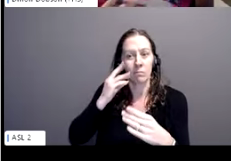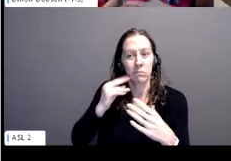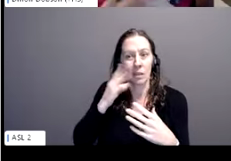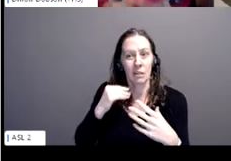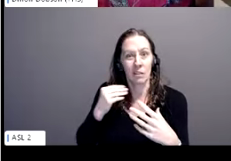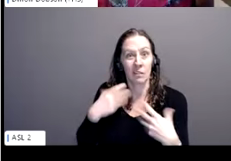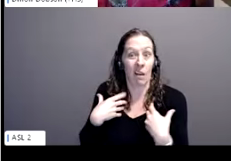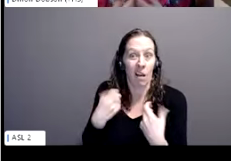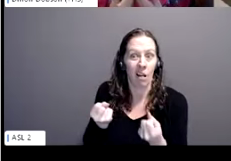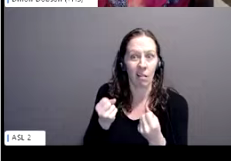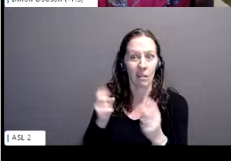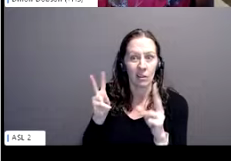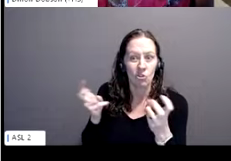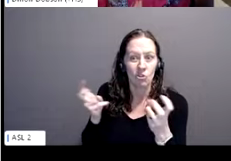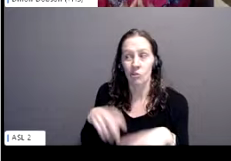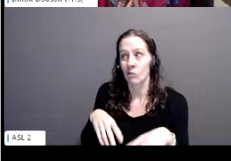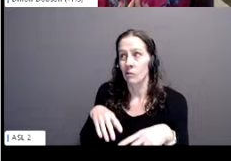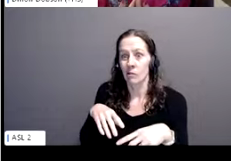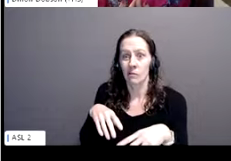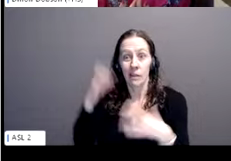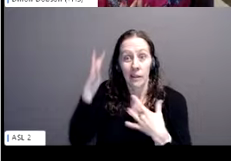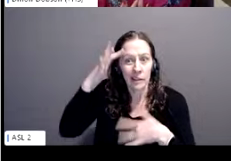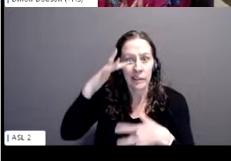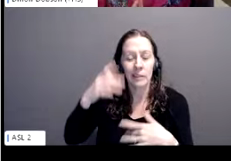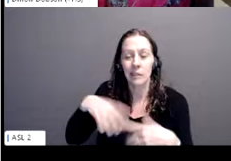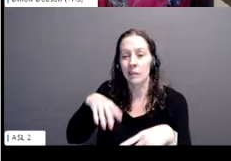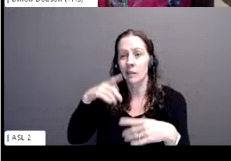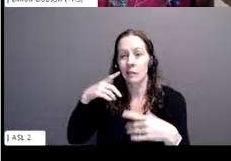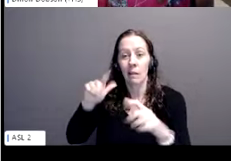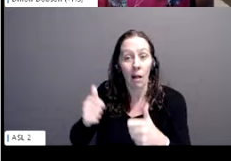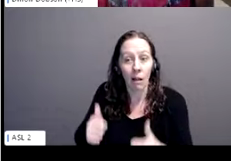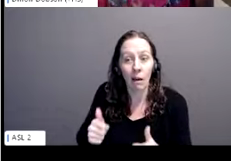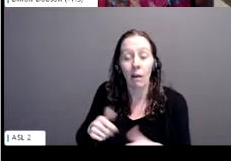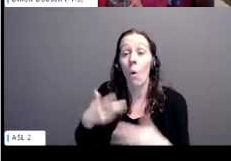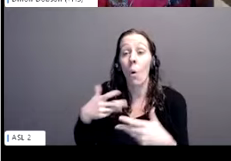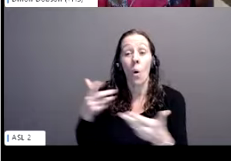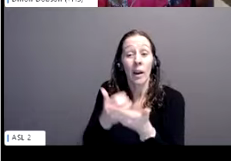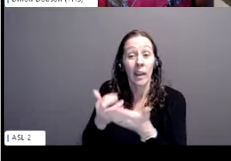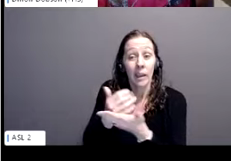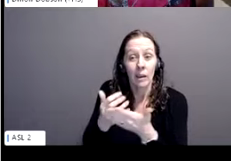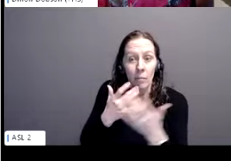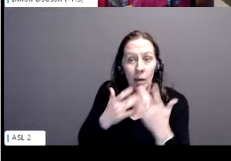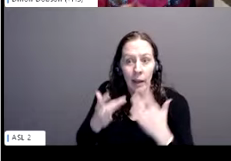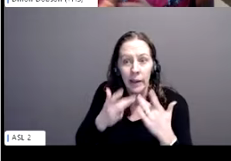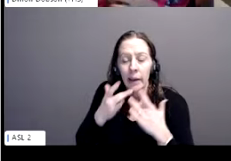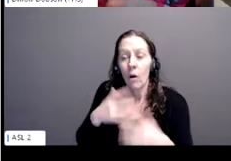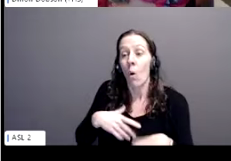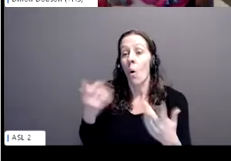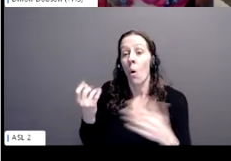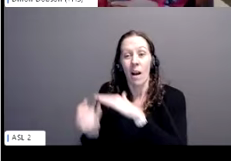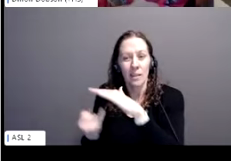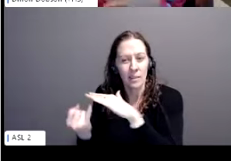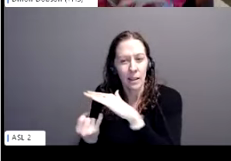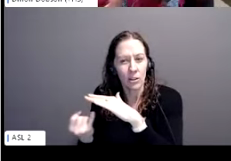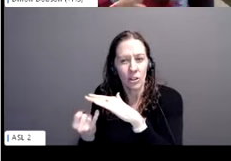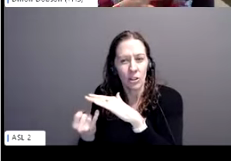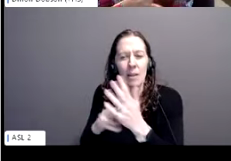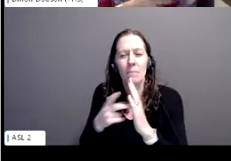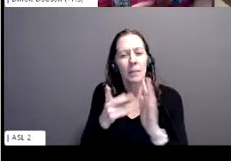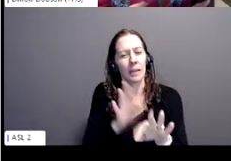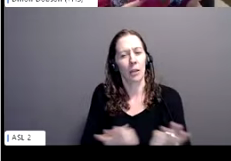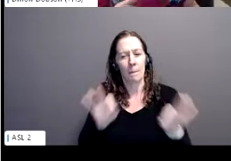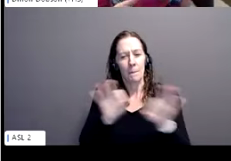be affected by aging or illness or income security issues or isolation. And so, are we seeing cruelty or are